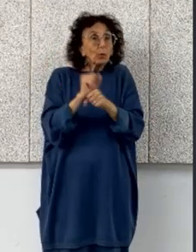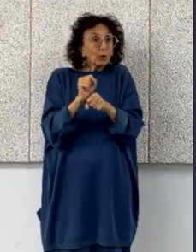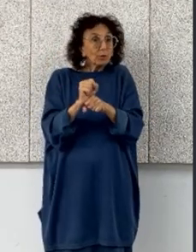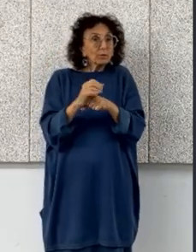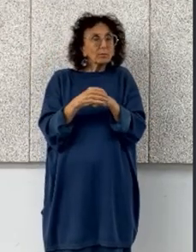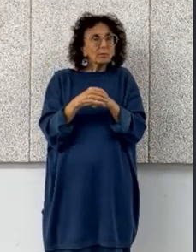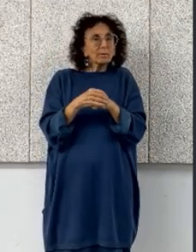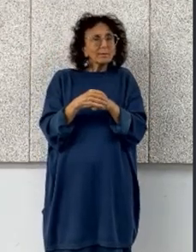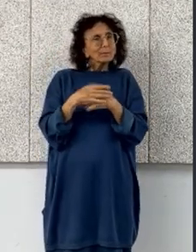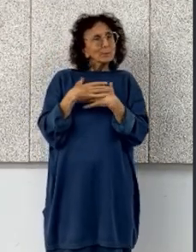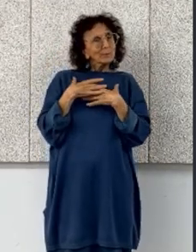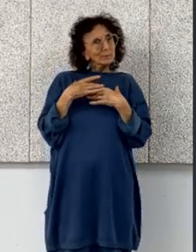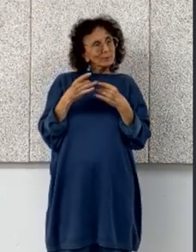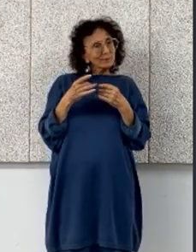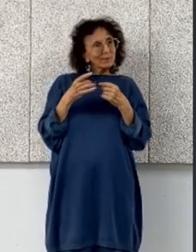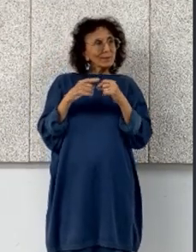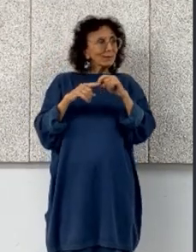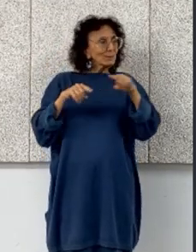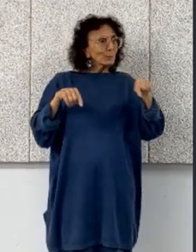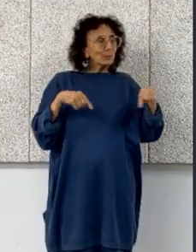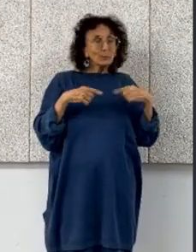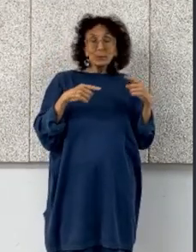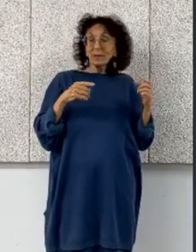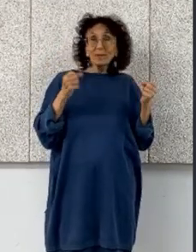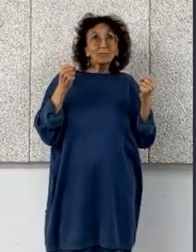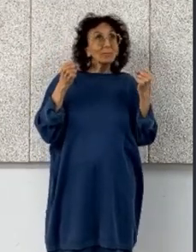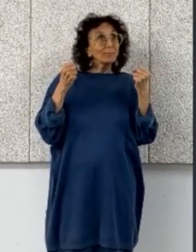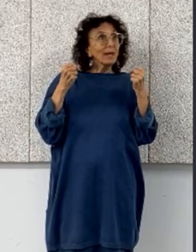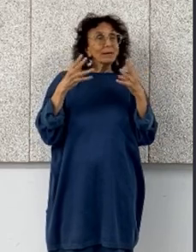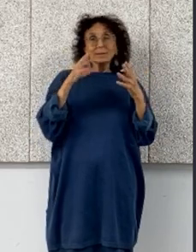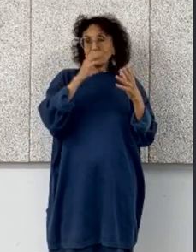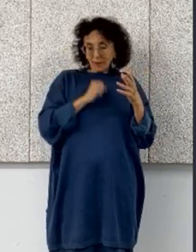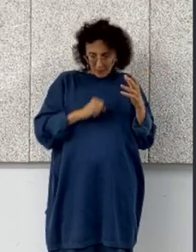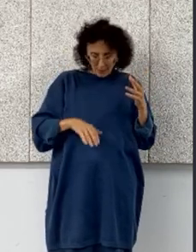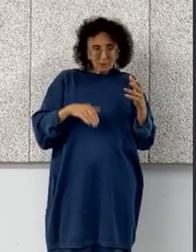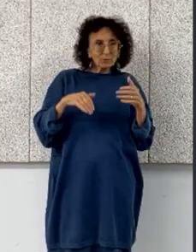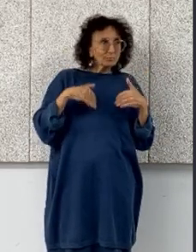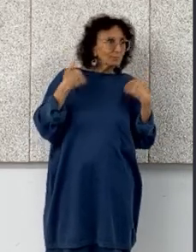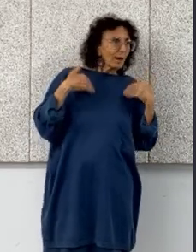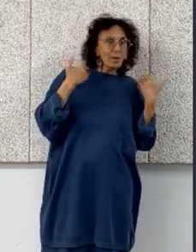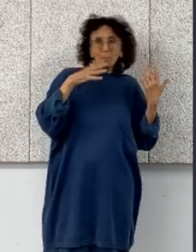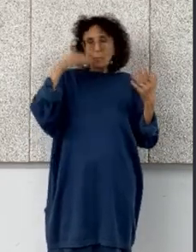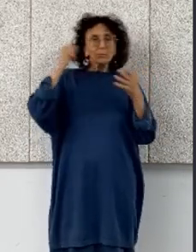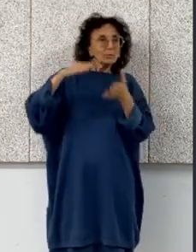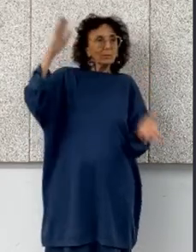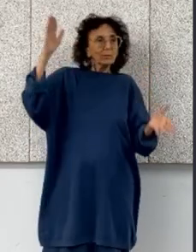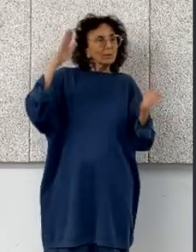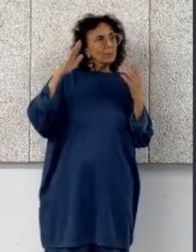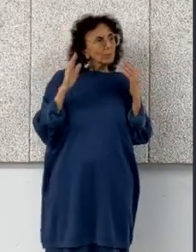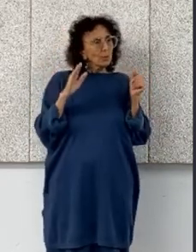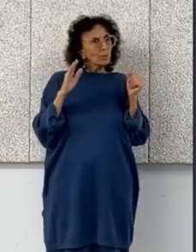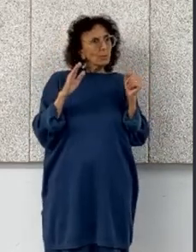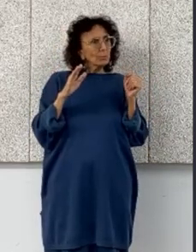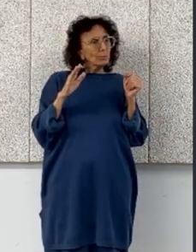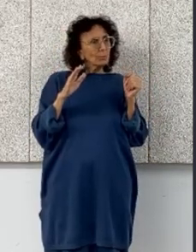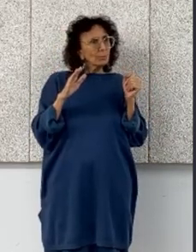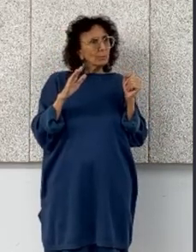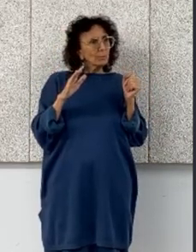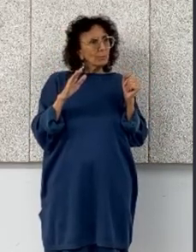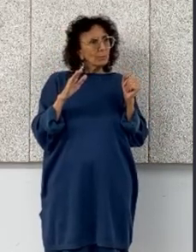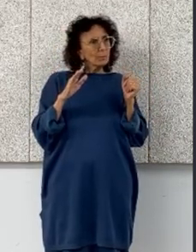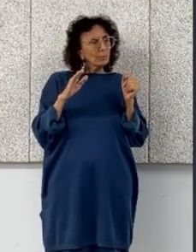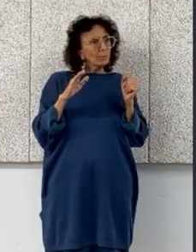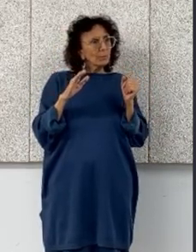this interesting moment because we are such a cross-generational organization to say, okay, well, is this really what